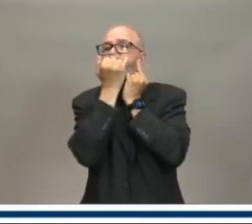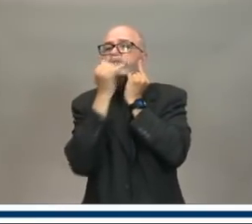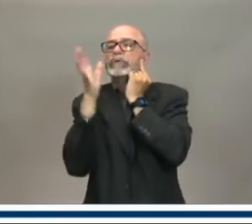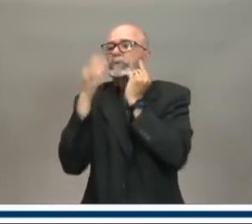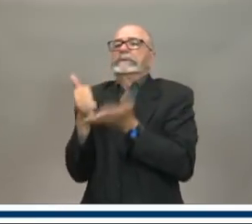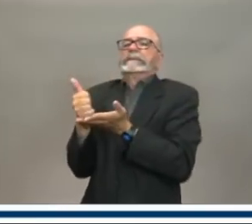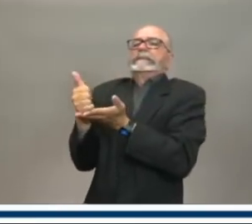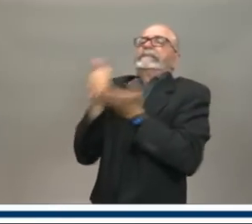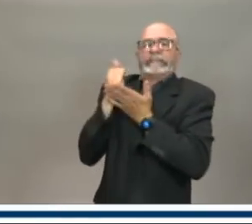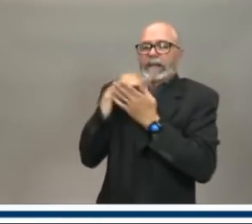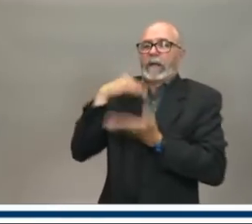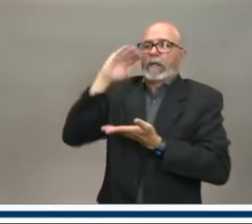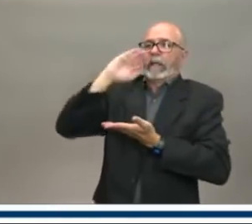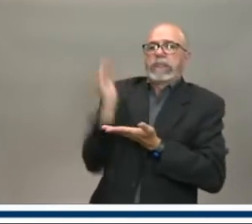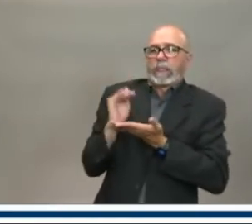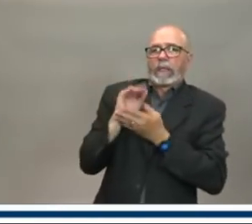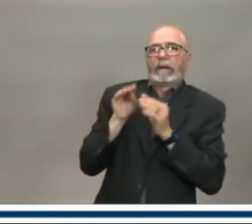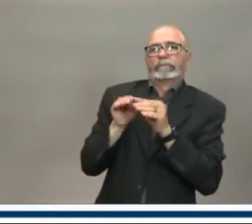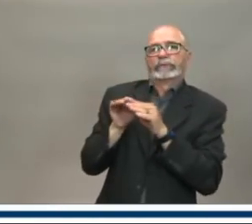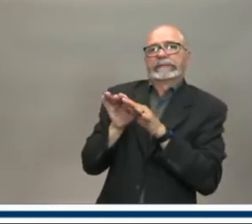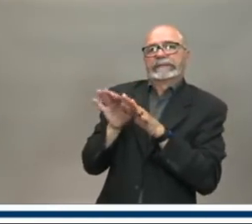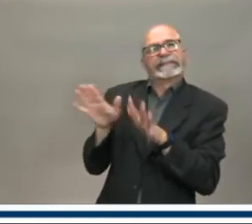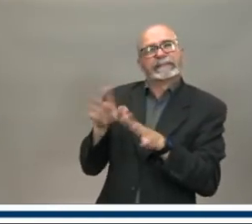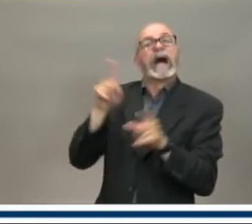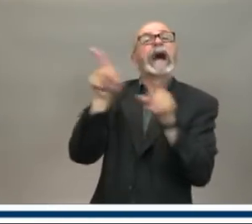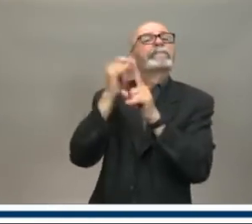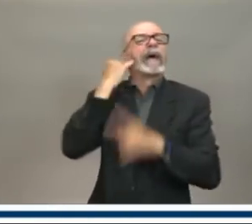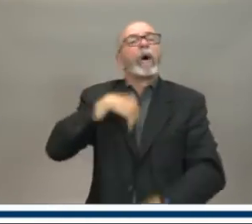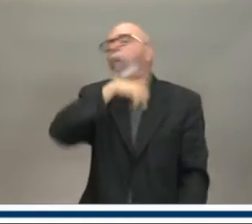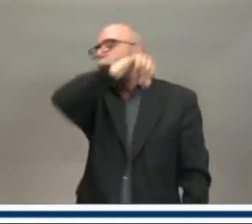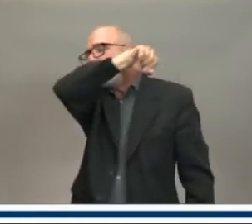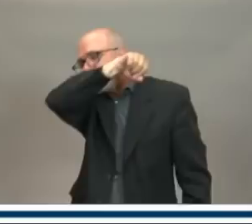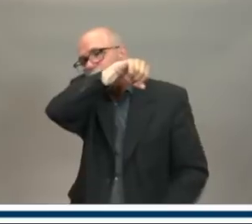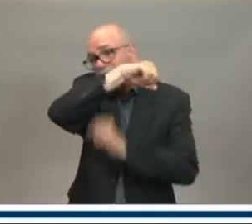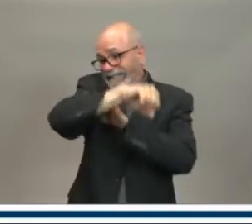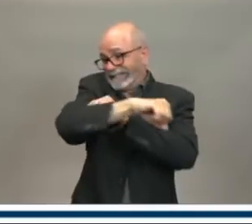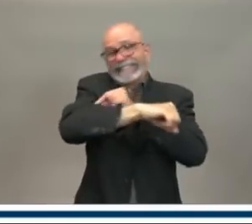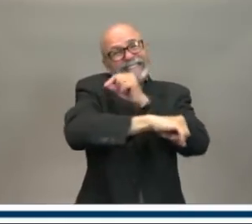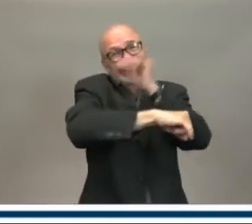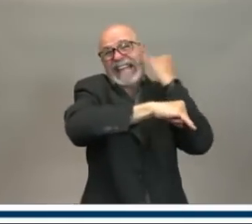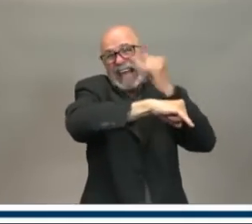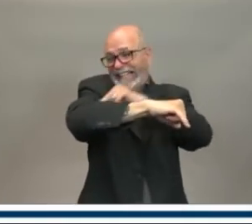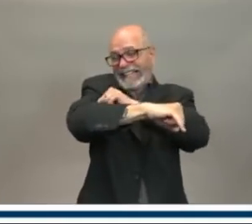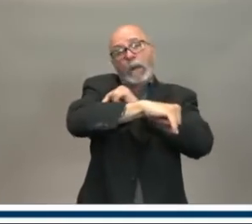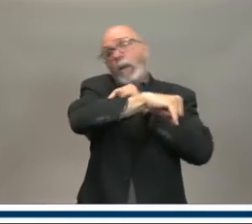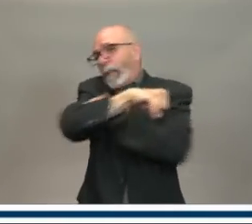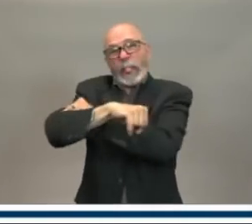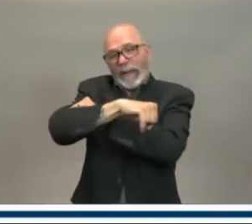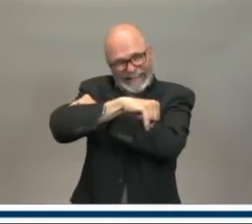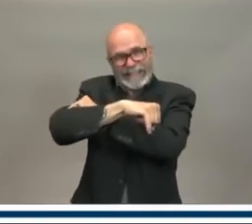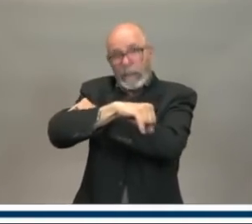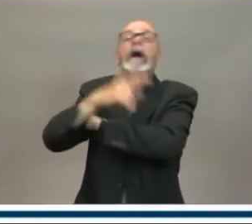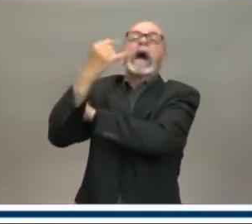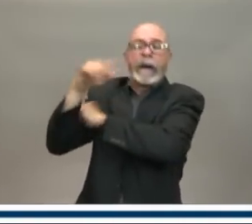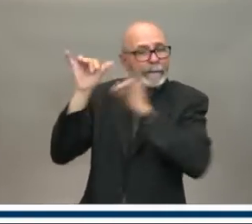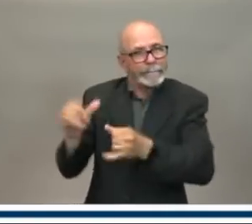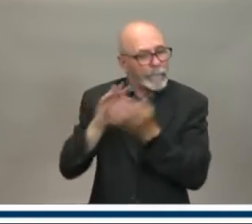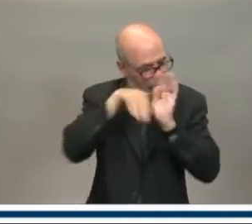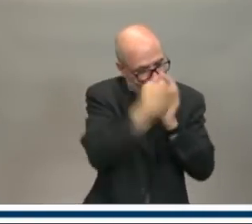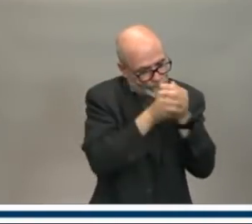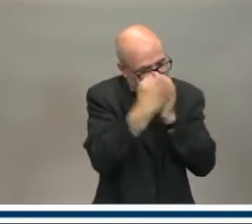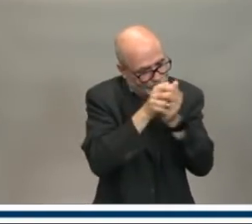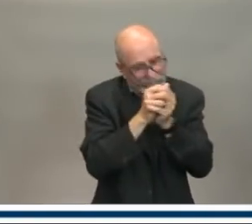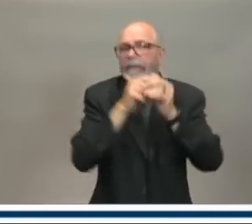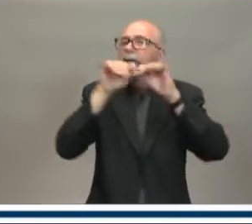the same way cough etiquette and hand washing. It's all part of a package.